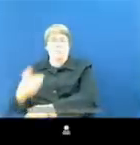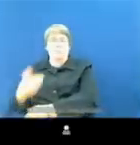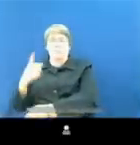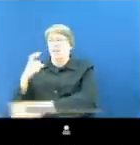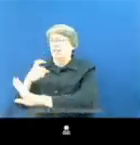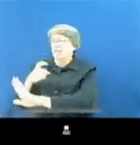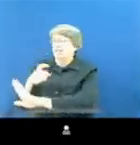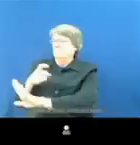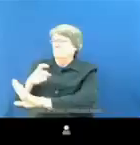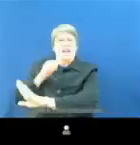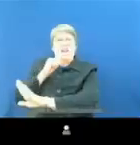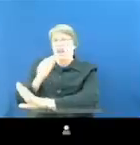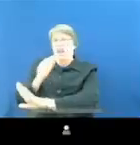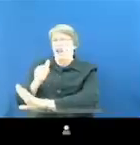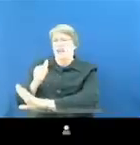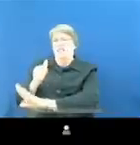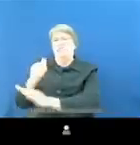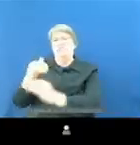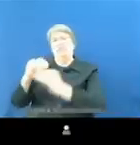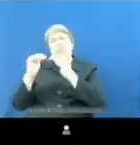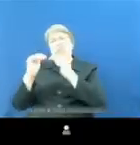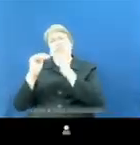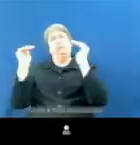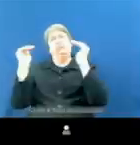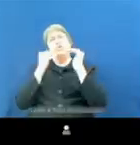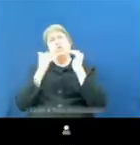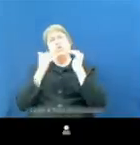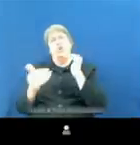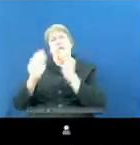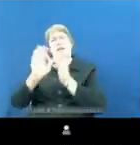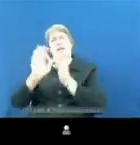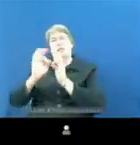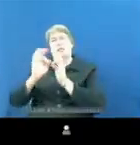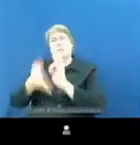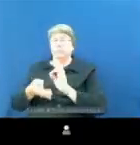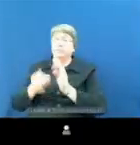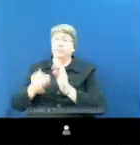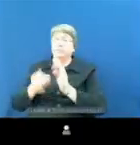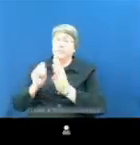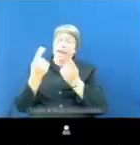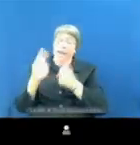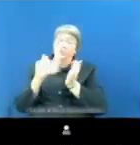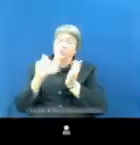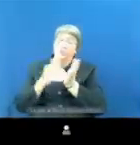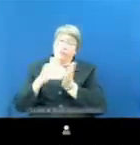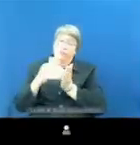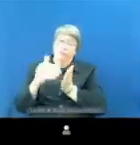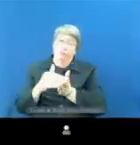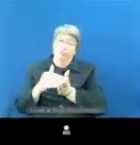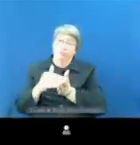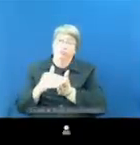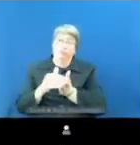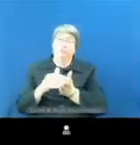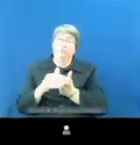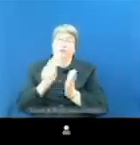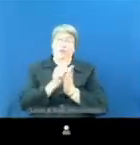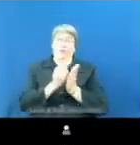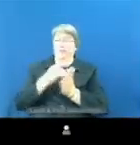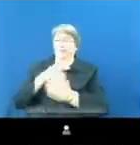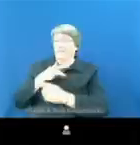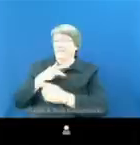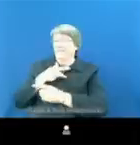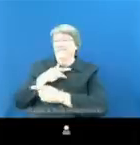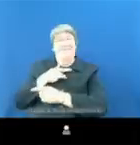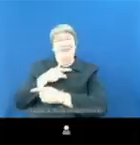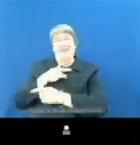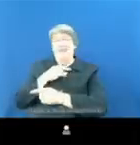interpretation, which happens frequently, then an expert may